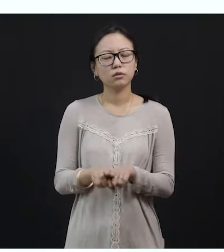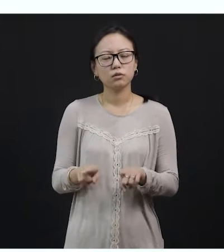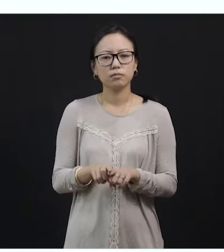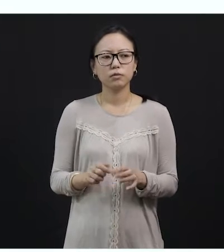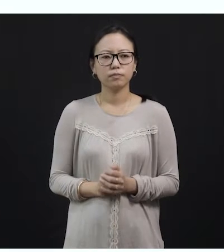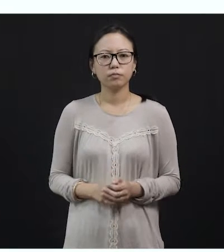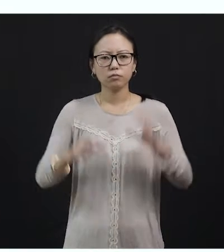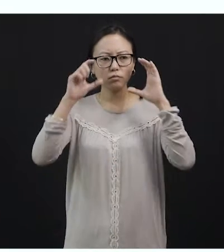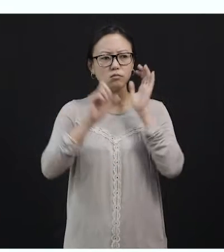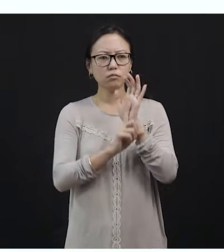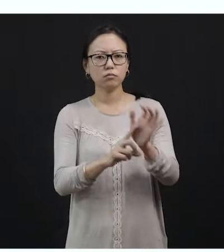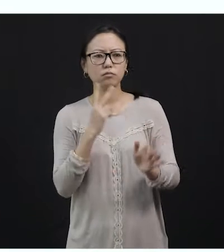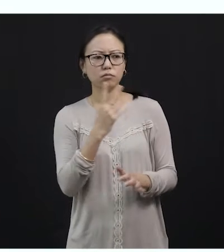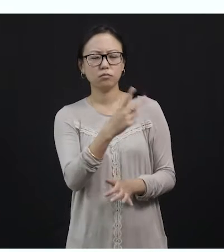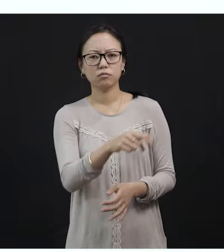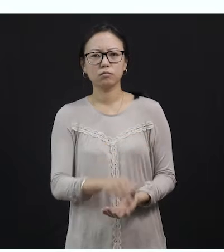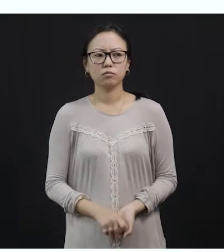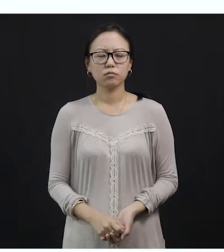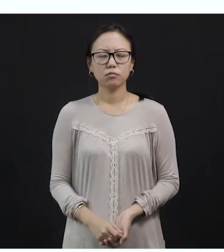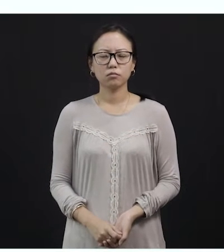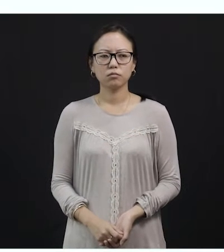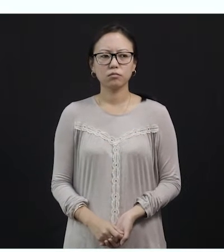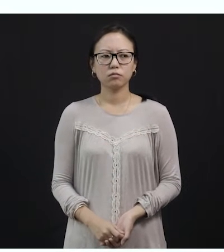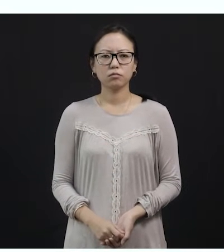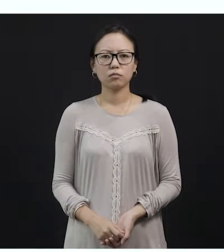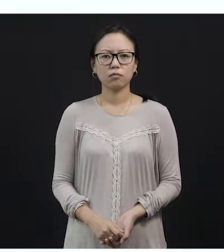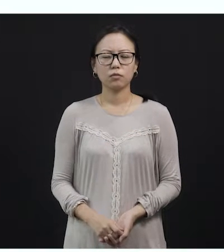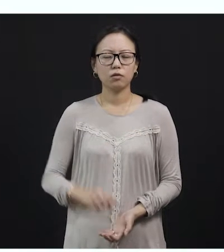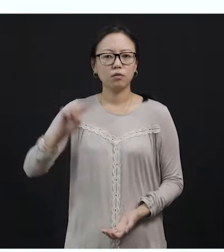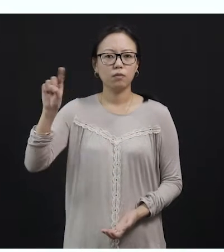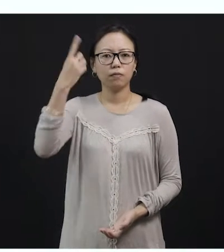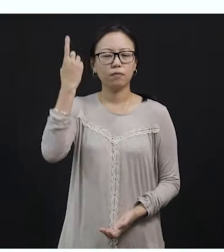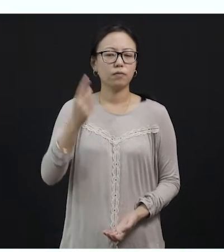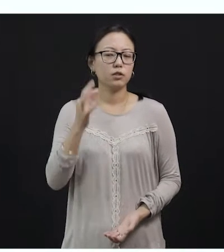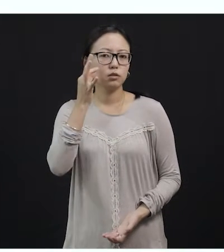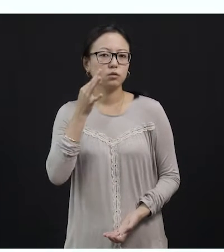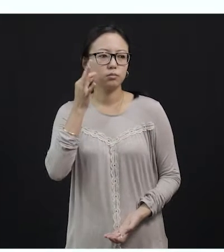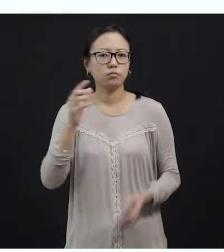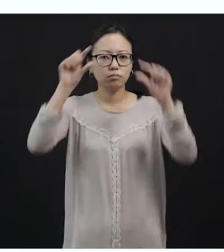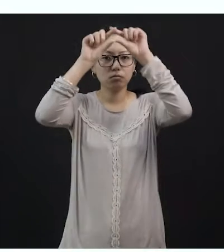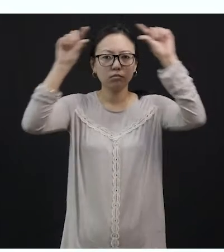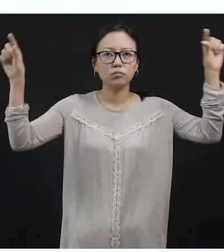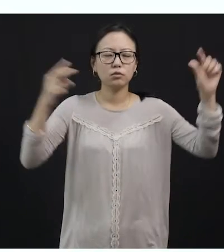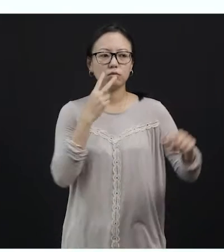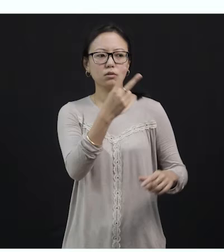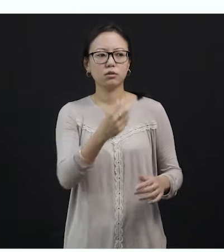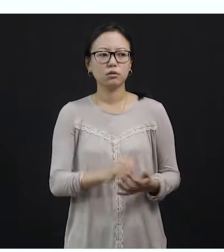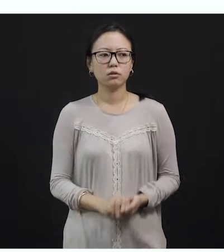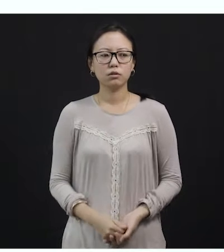have a picture in front of us. Now, let us look at the first blue strip. The blue strip